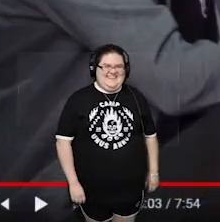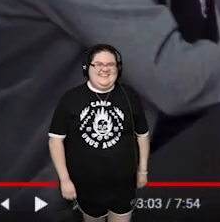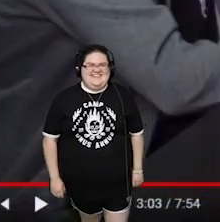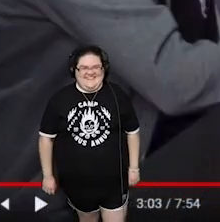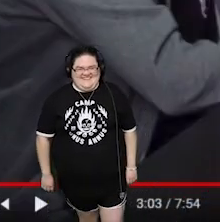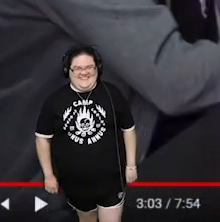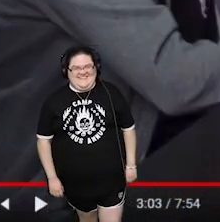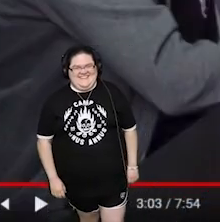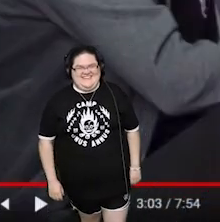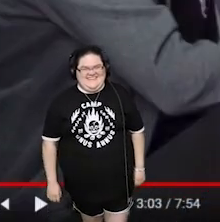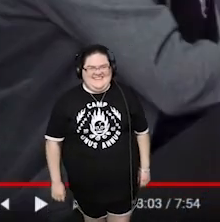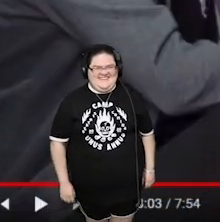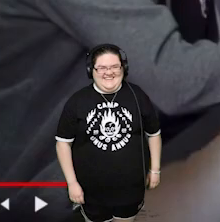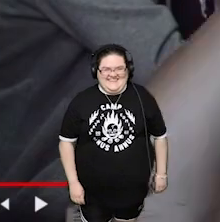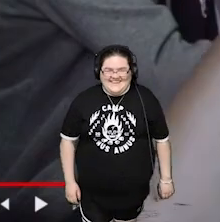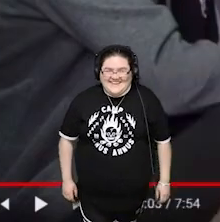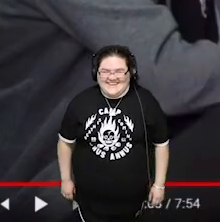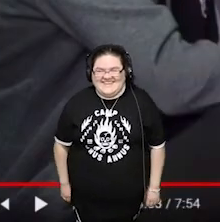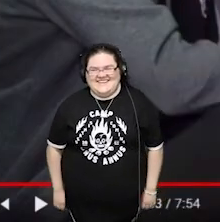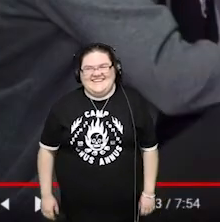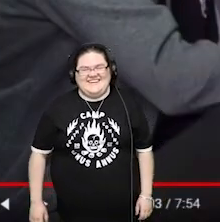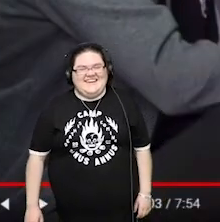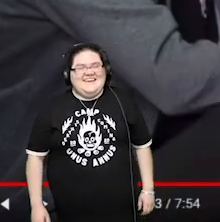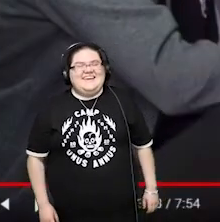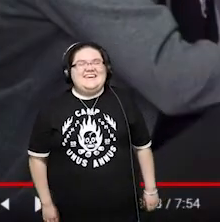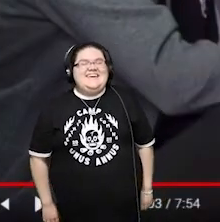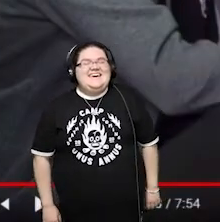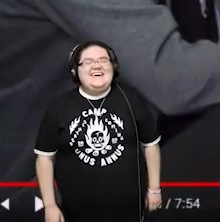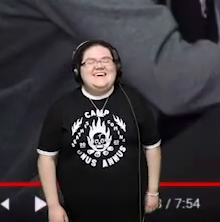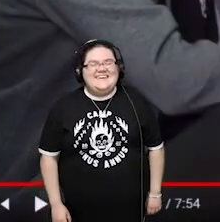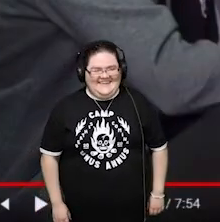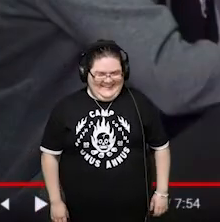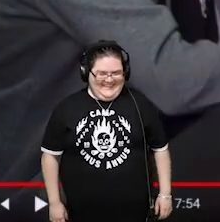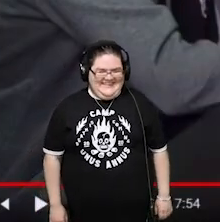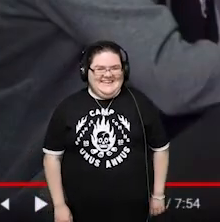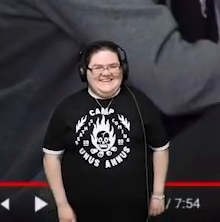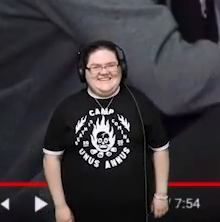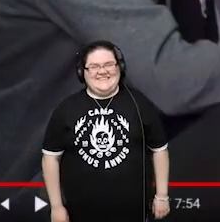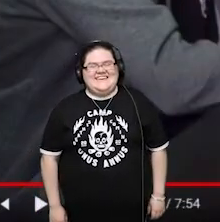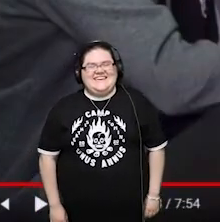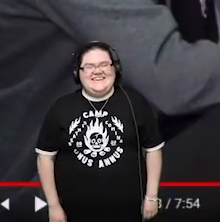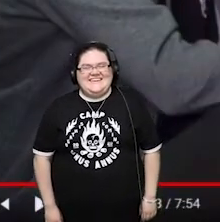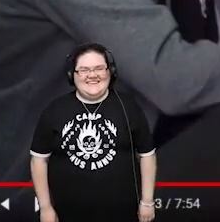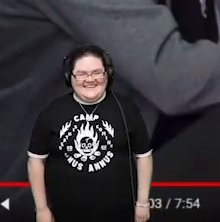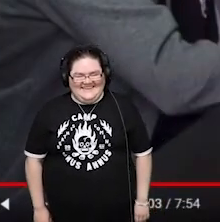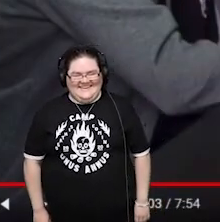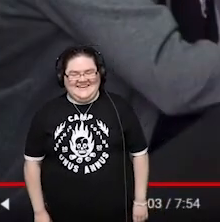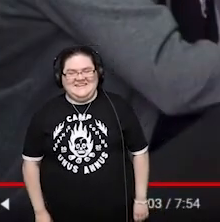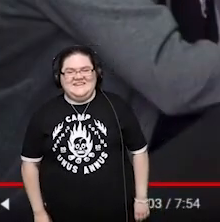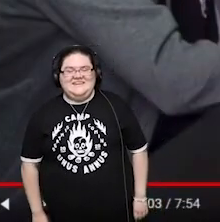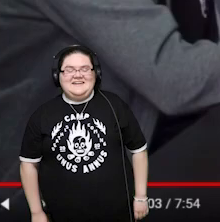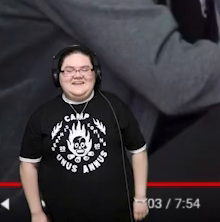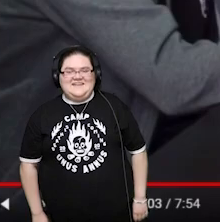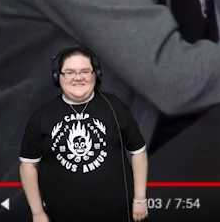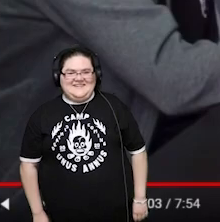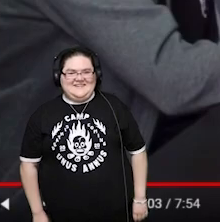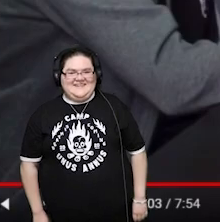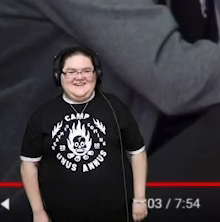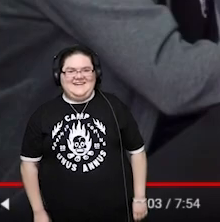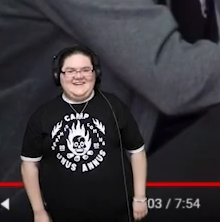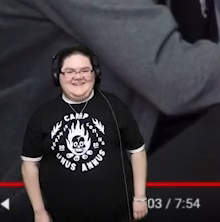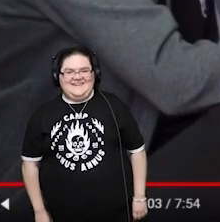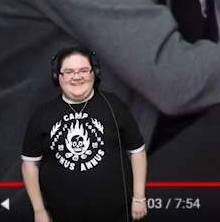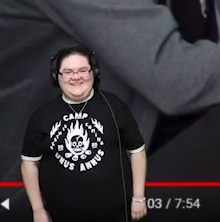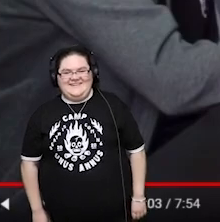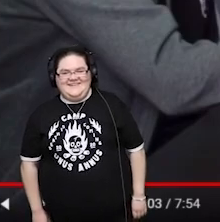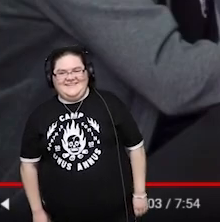This video is me and Toby's humour down to a T. Oh, what an iconic piece. It will never